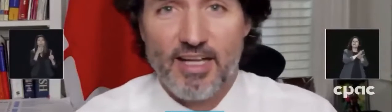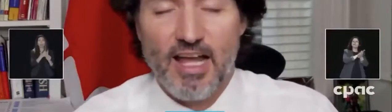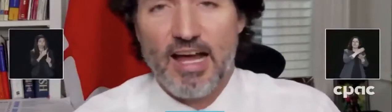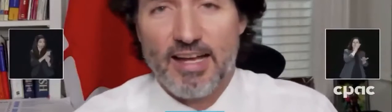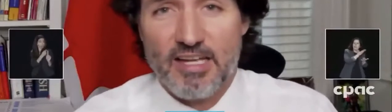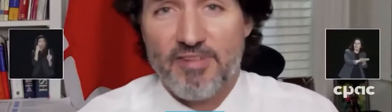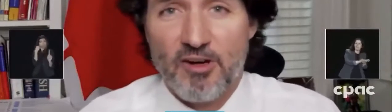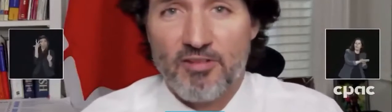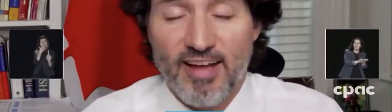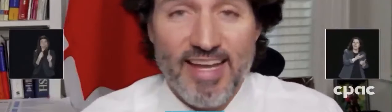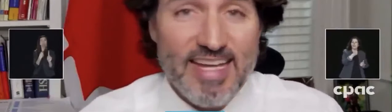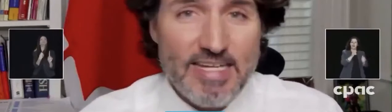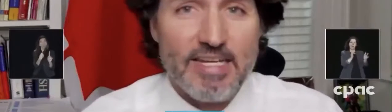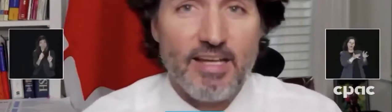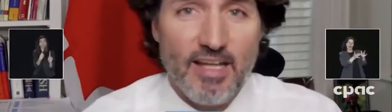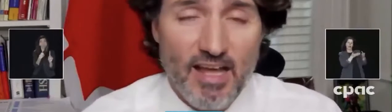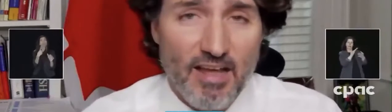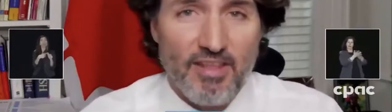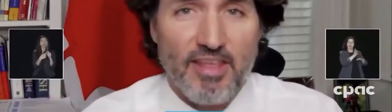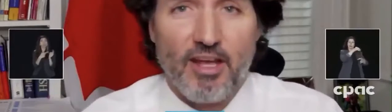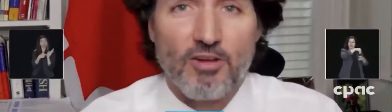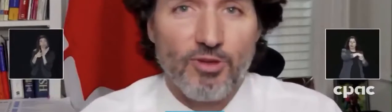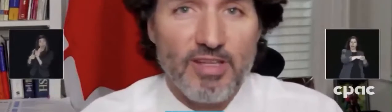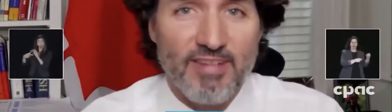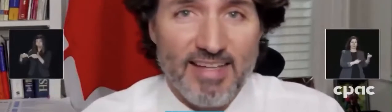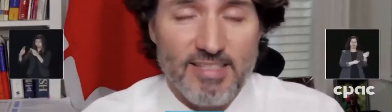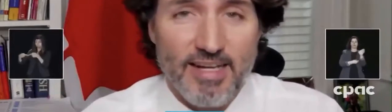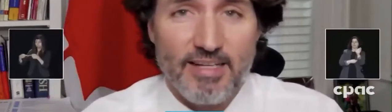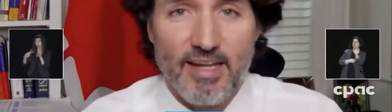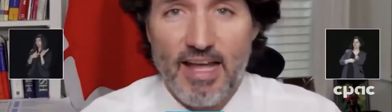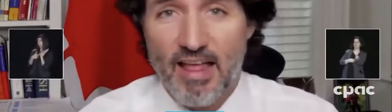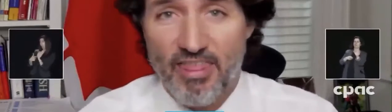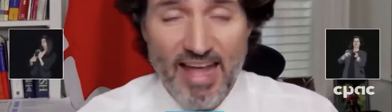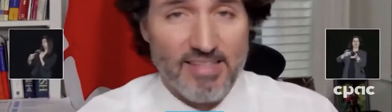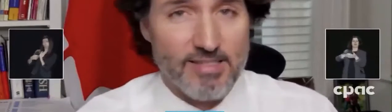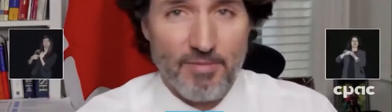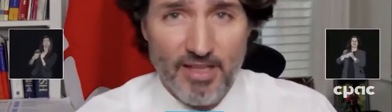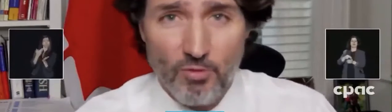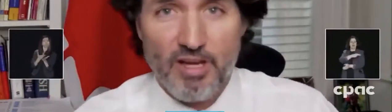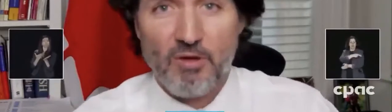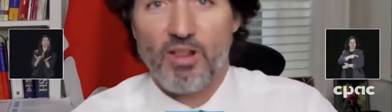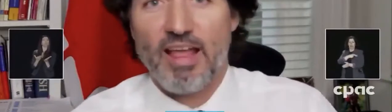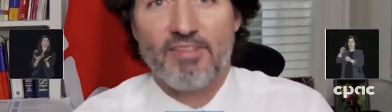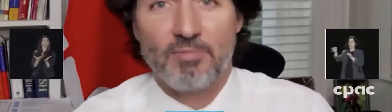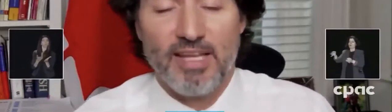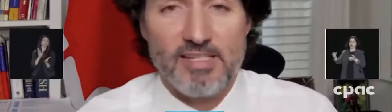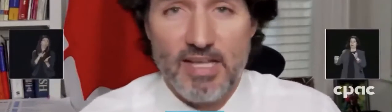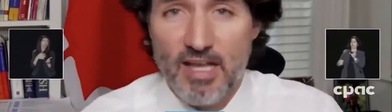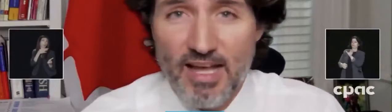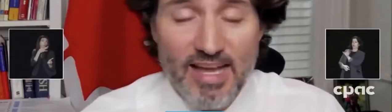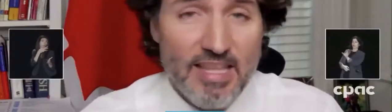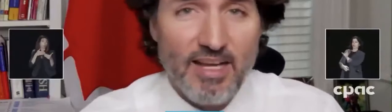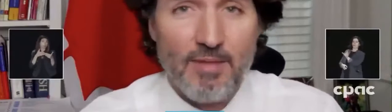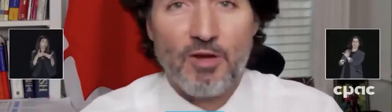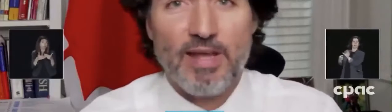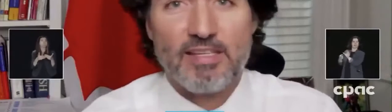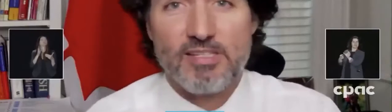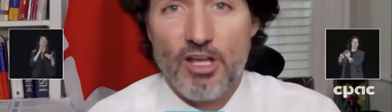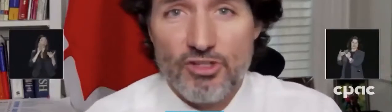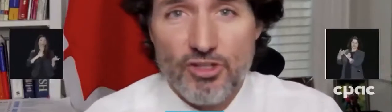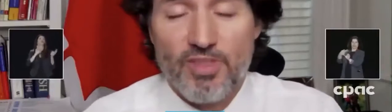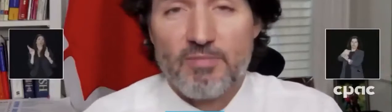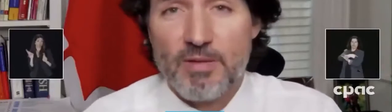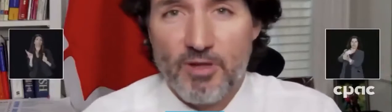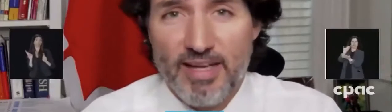to Canada can verify indeed that they are fully vaccinated. That's something that we will have in place in the coming